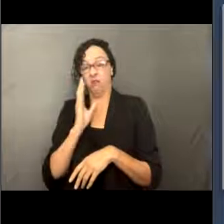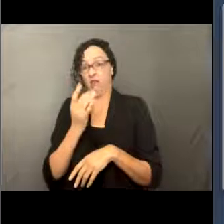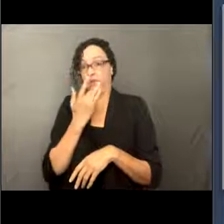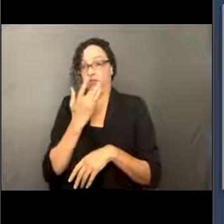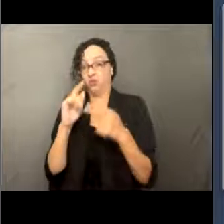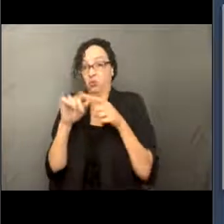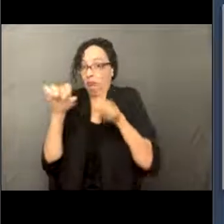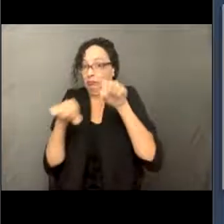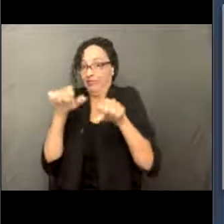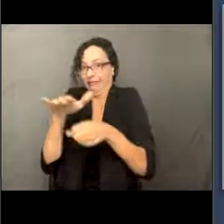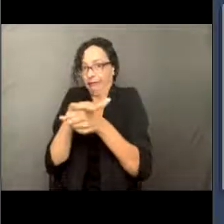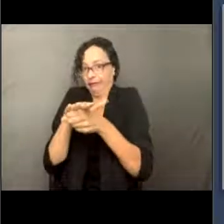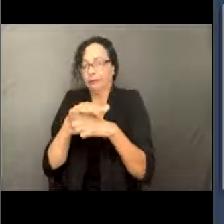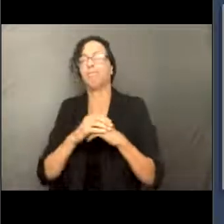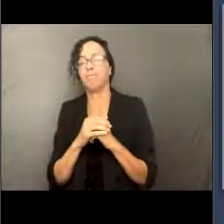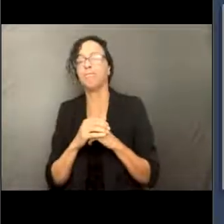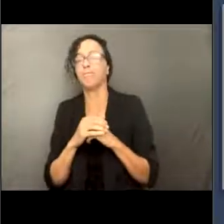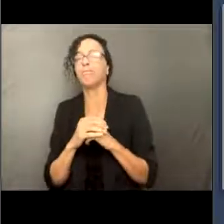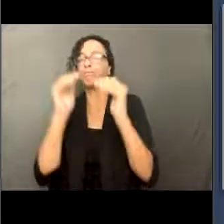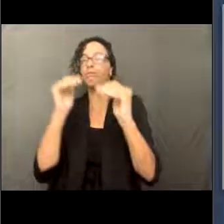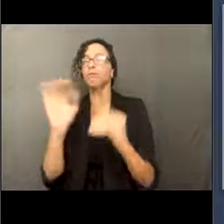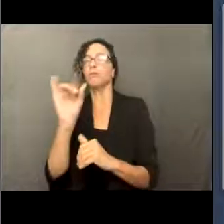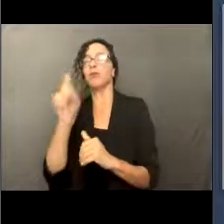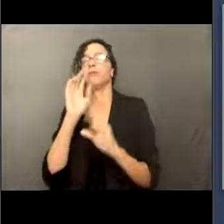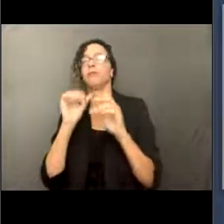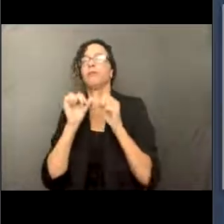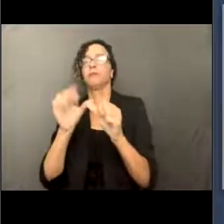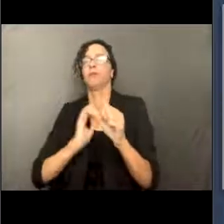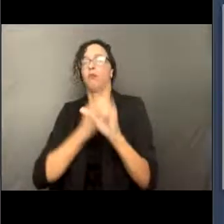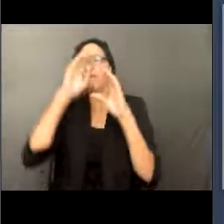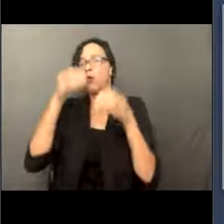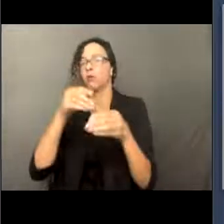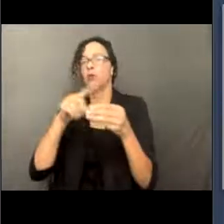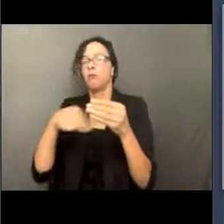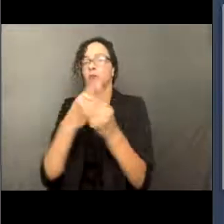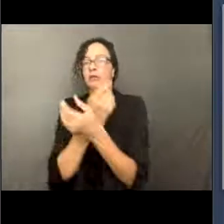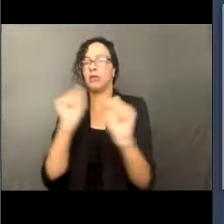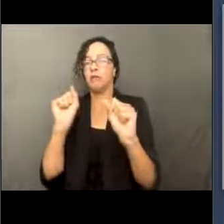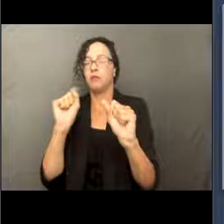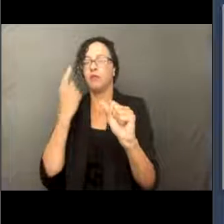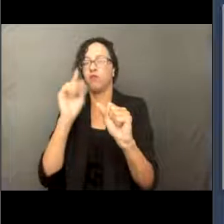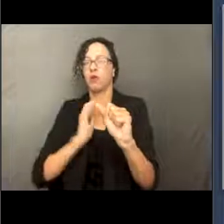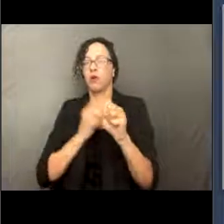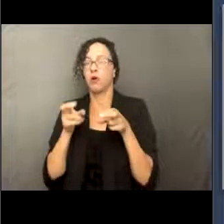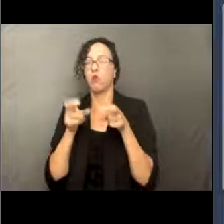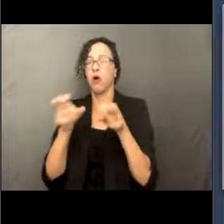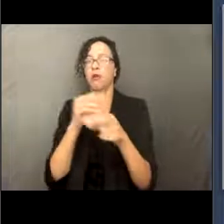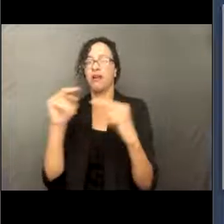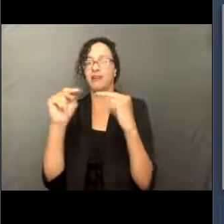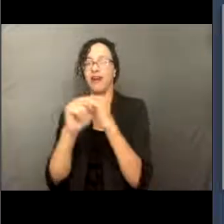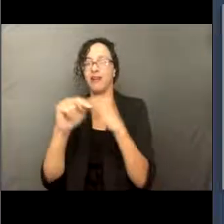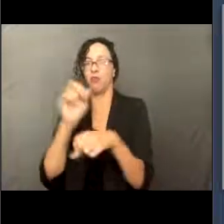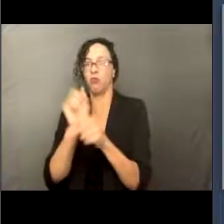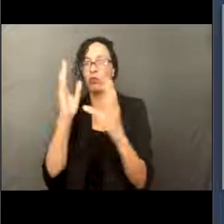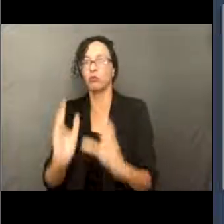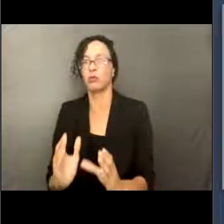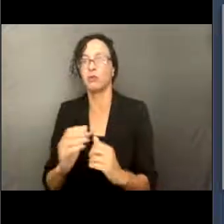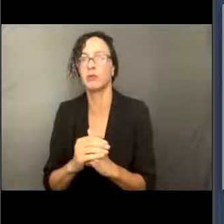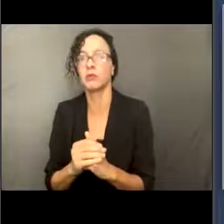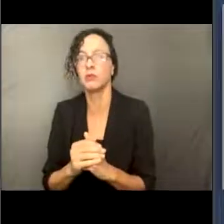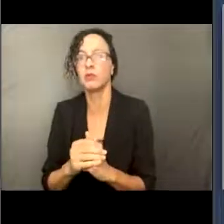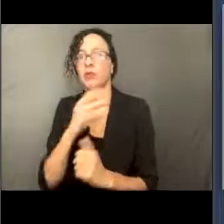we also need to continue our focus on the safety of our road and highway workers. I'm saddened to report another